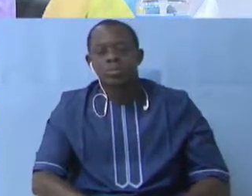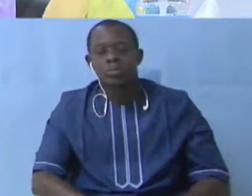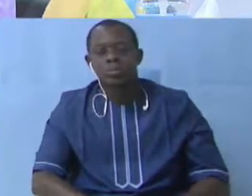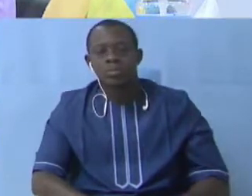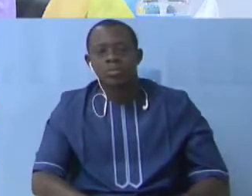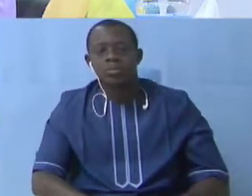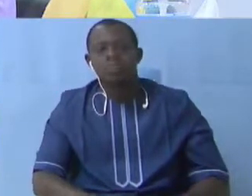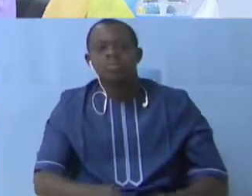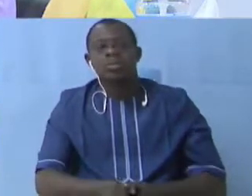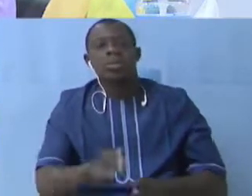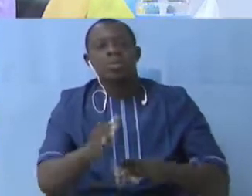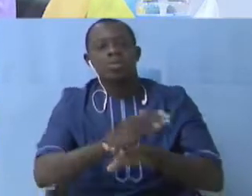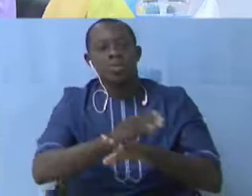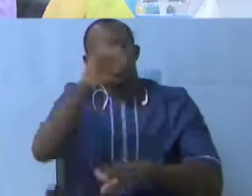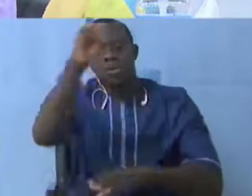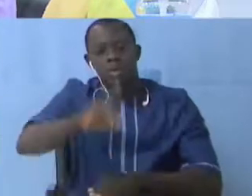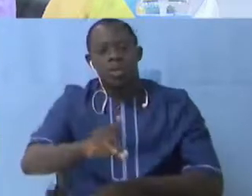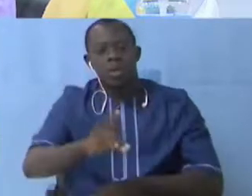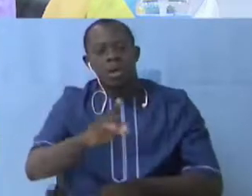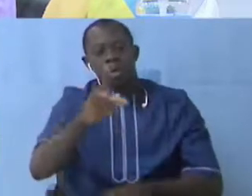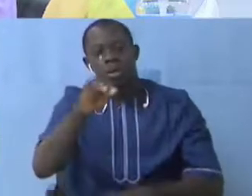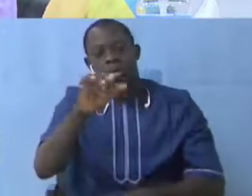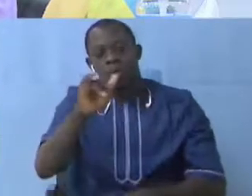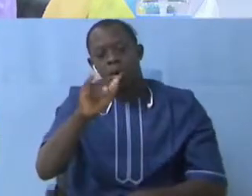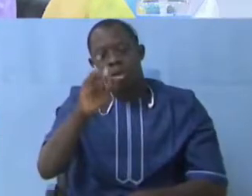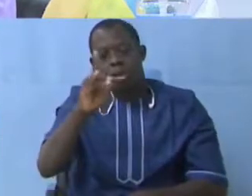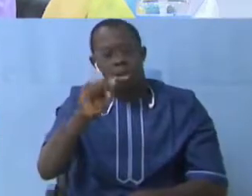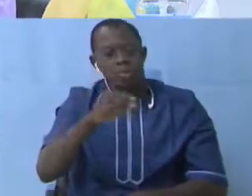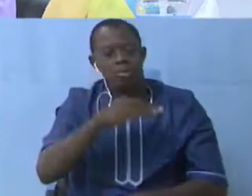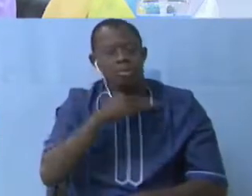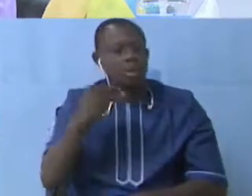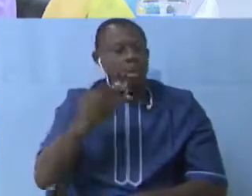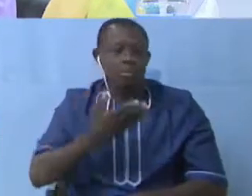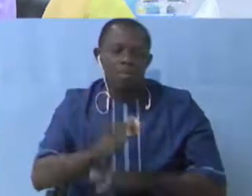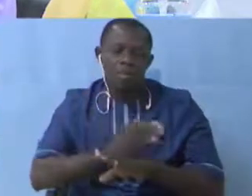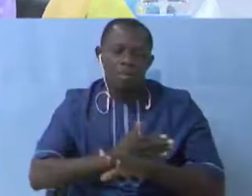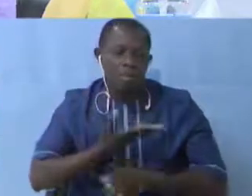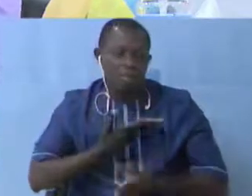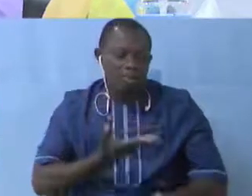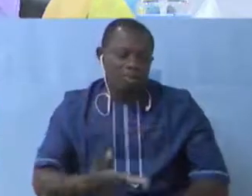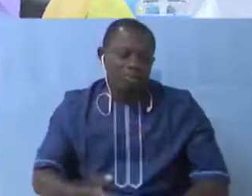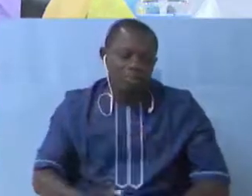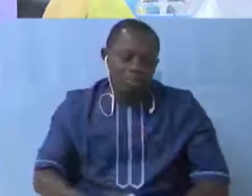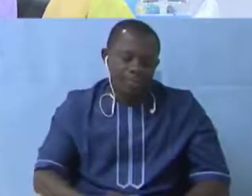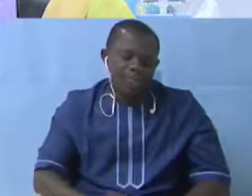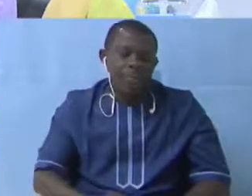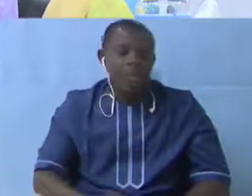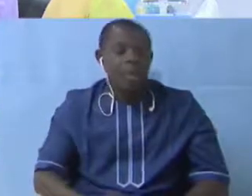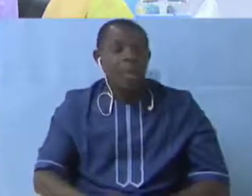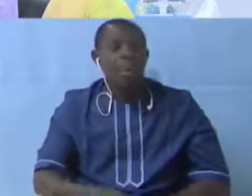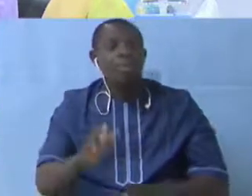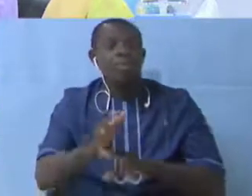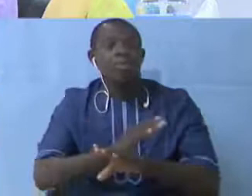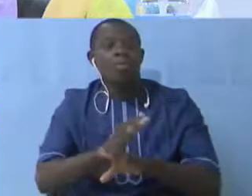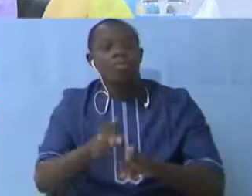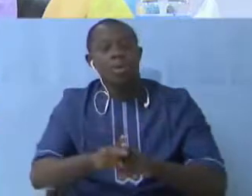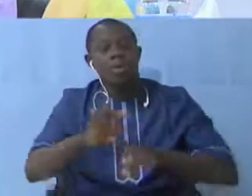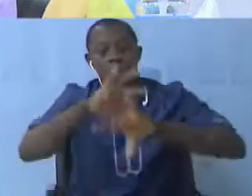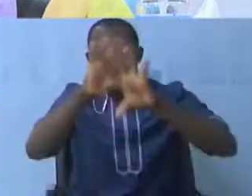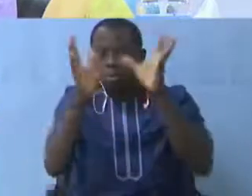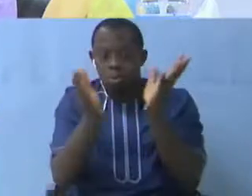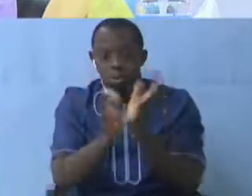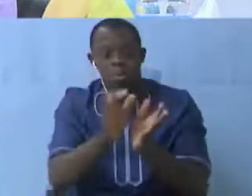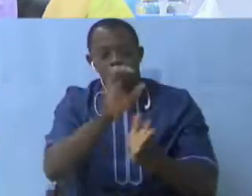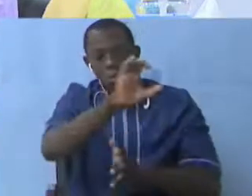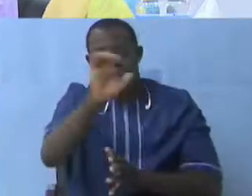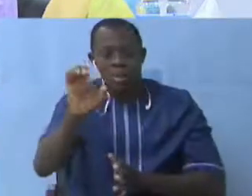Haidara was killed. Ci weeri December 2016 ci la ñu rey Deda Haidara. Whilst the whole country was in